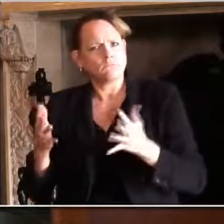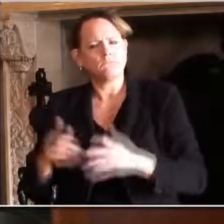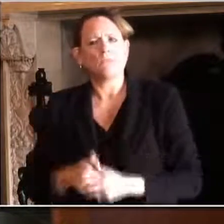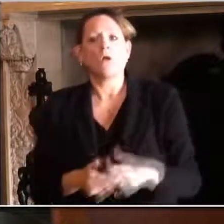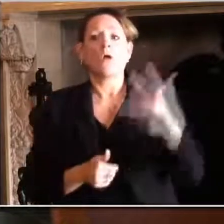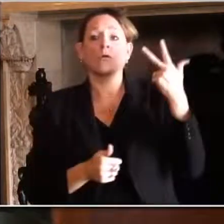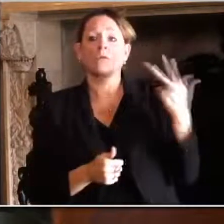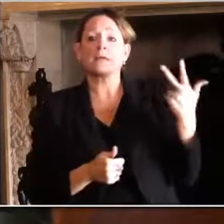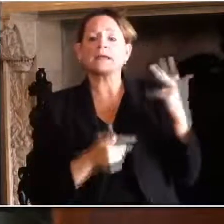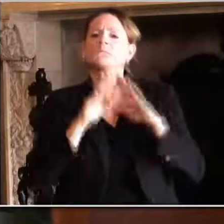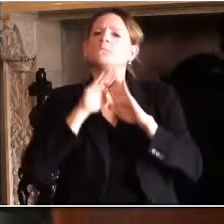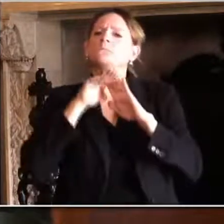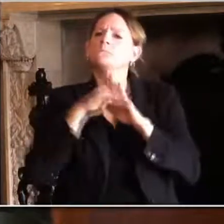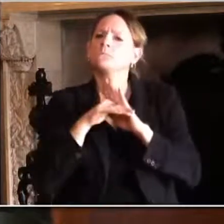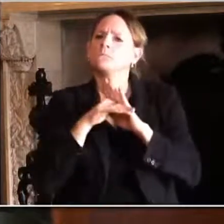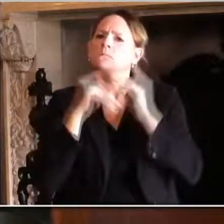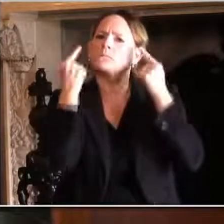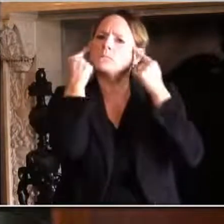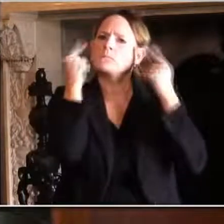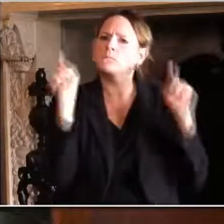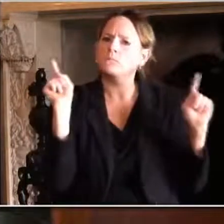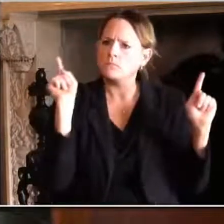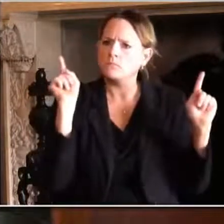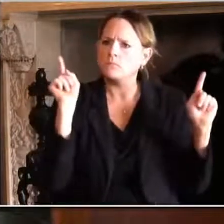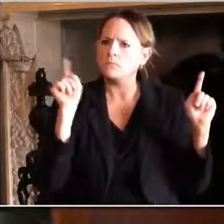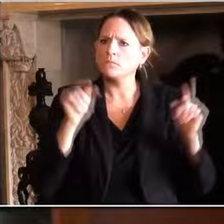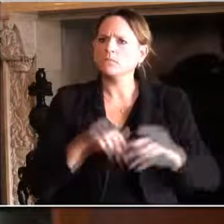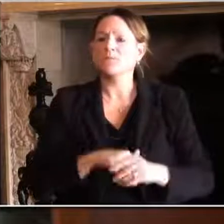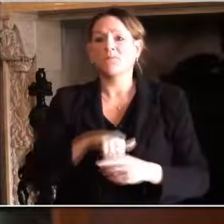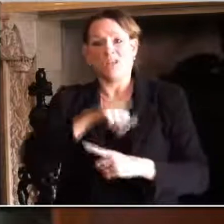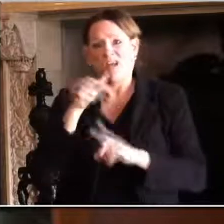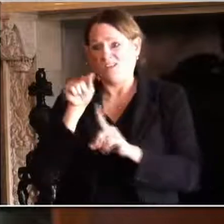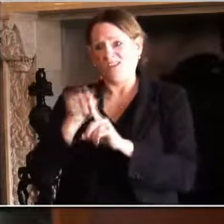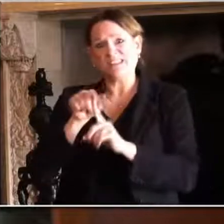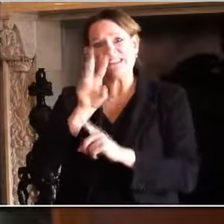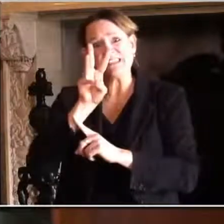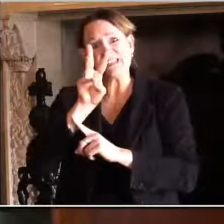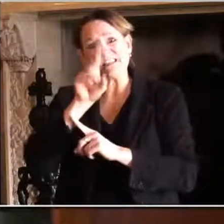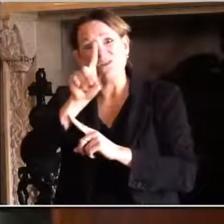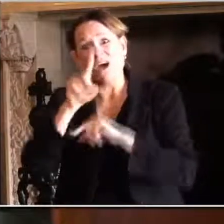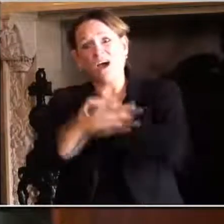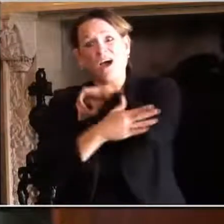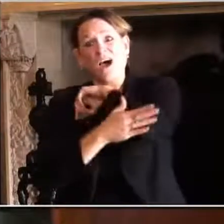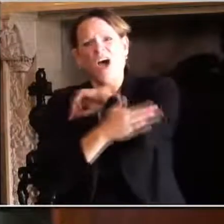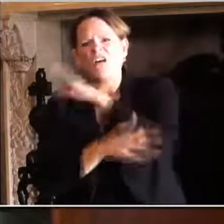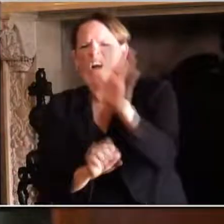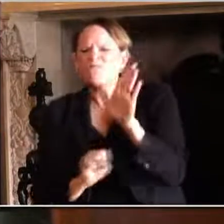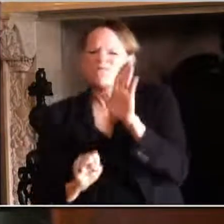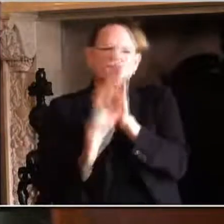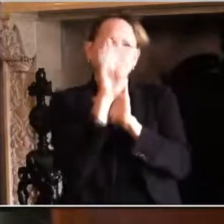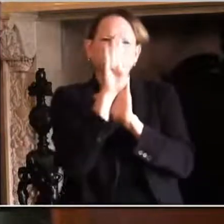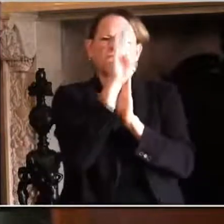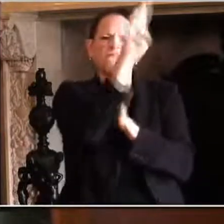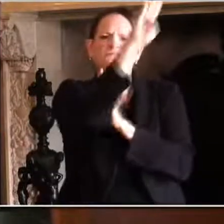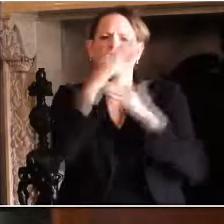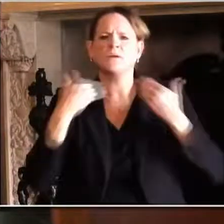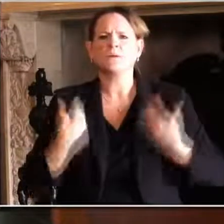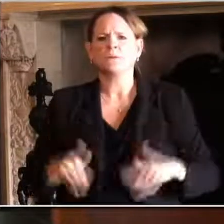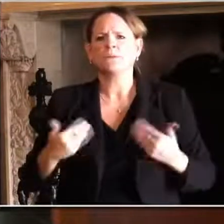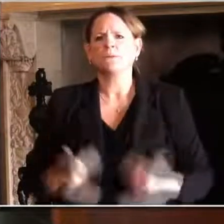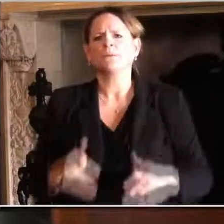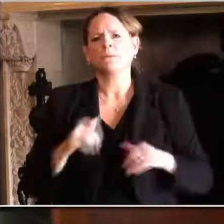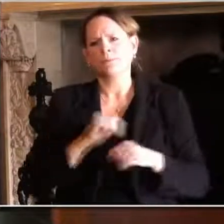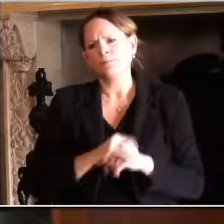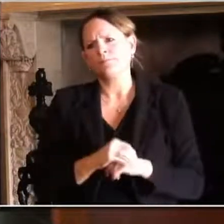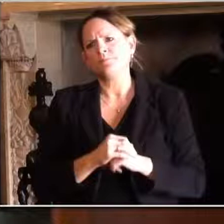shrinking trajectory or decrease in their cases, and all 3 of those counties are starting from a high activity level.